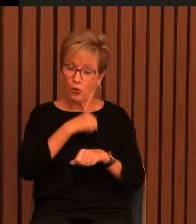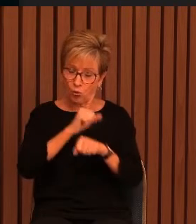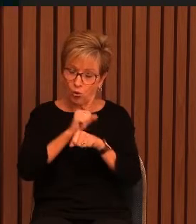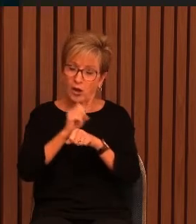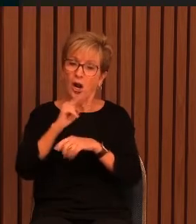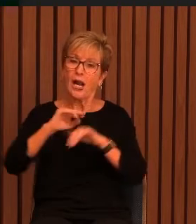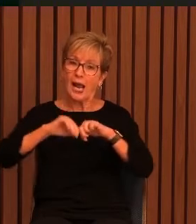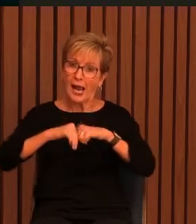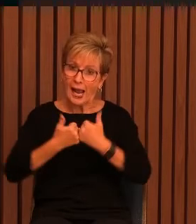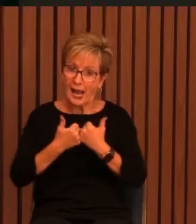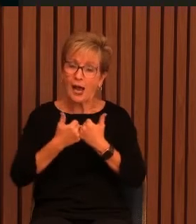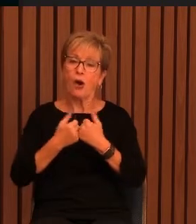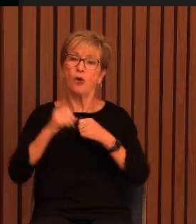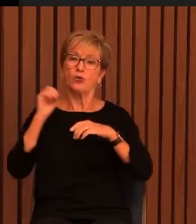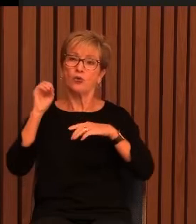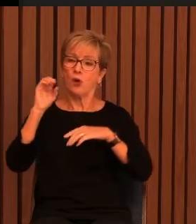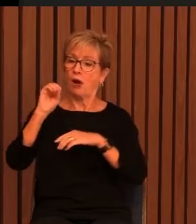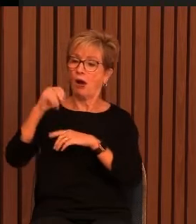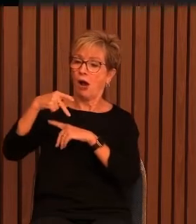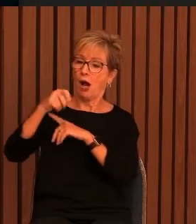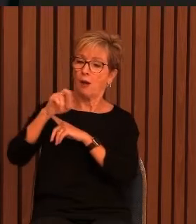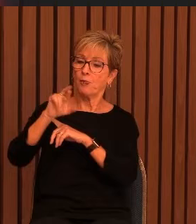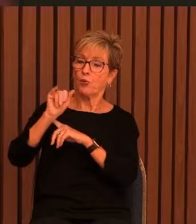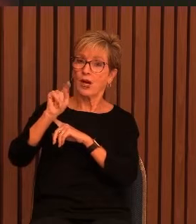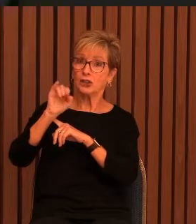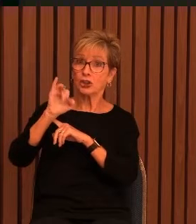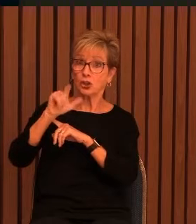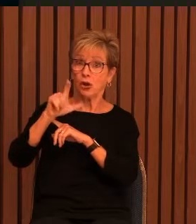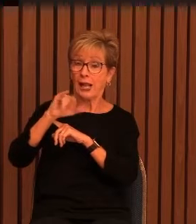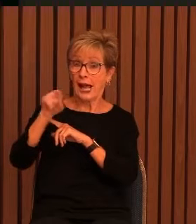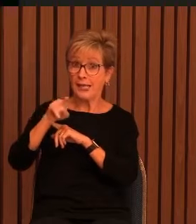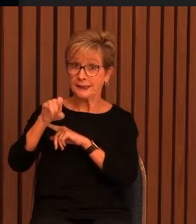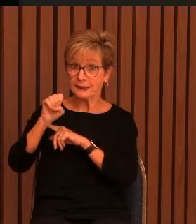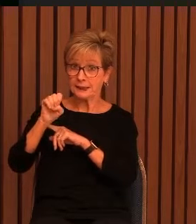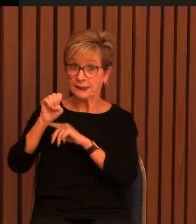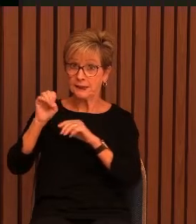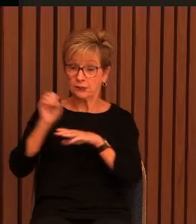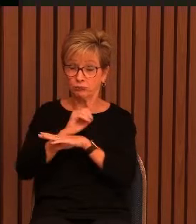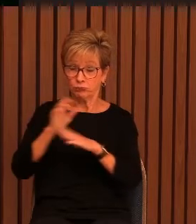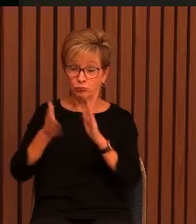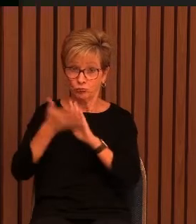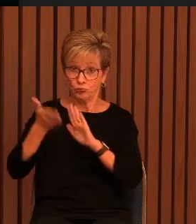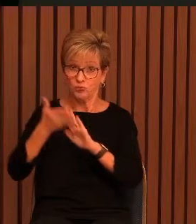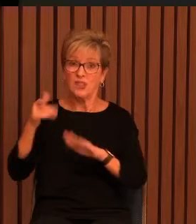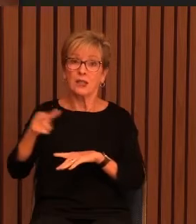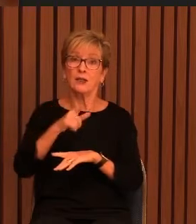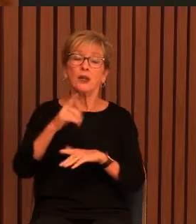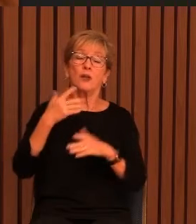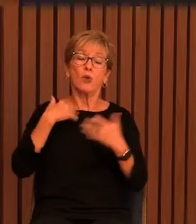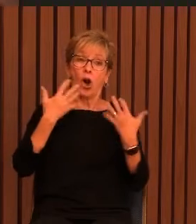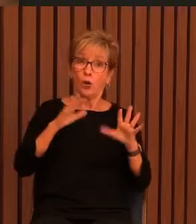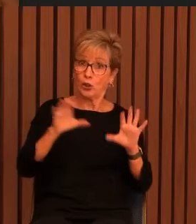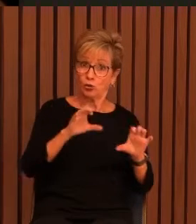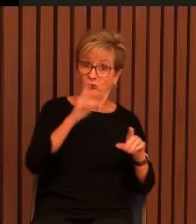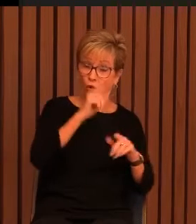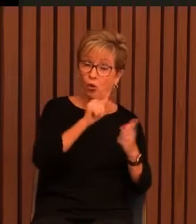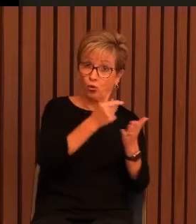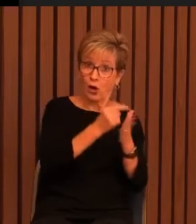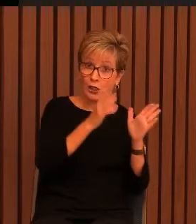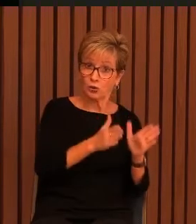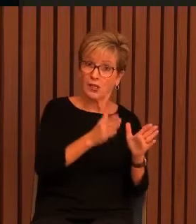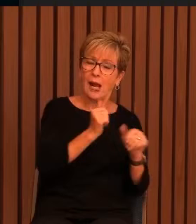on how to operationalize. So the districts that we have that are already doing portraits of graduates, how do we make